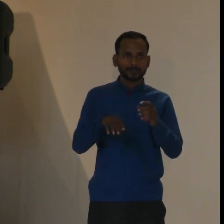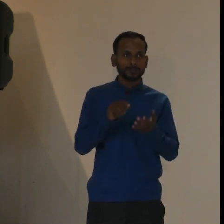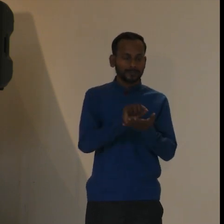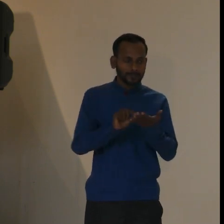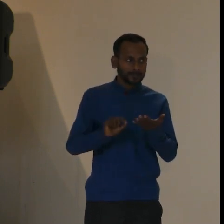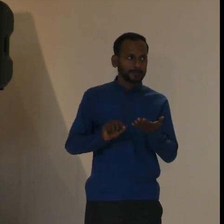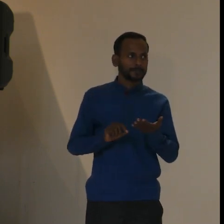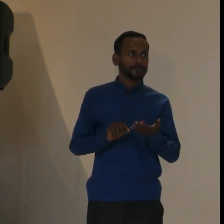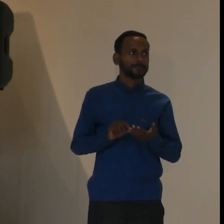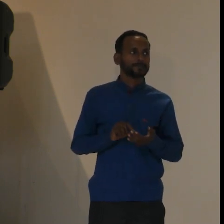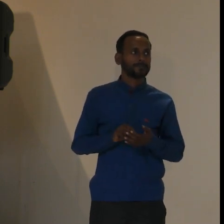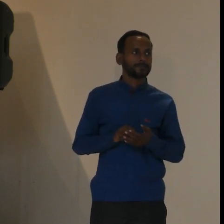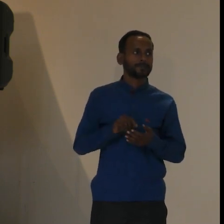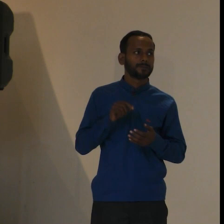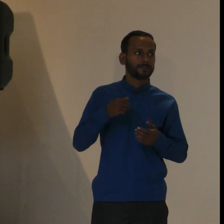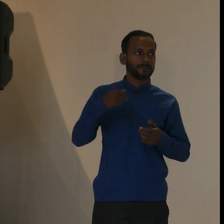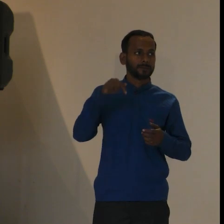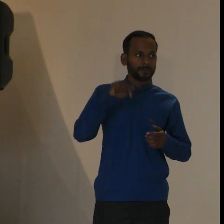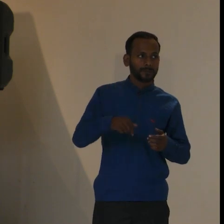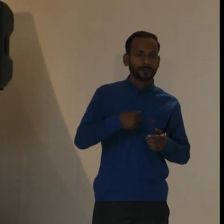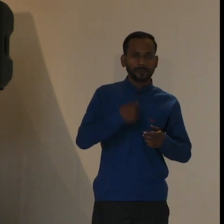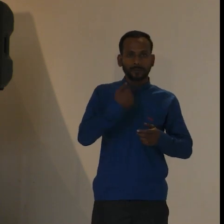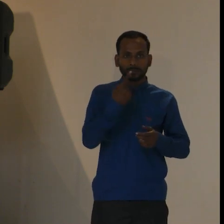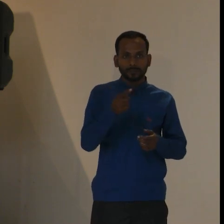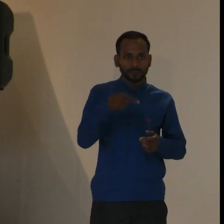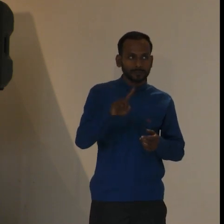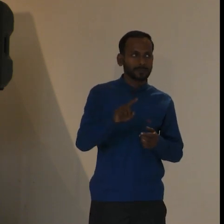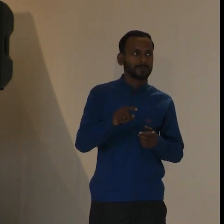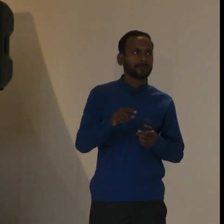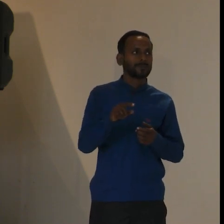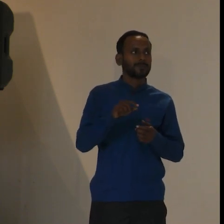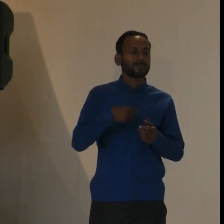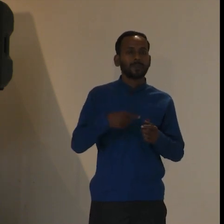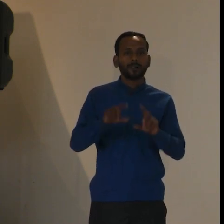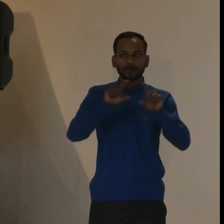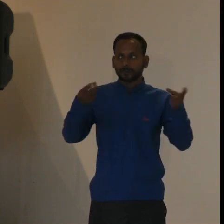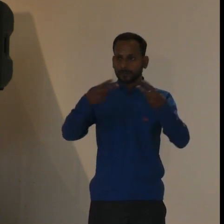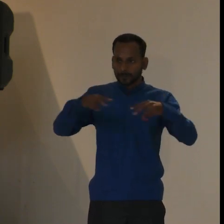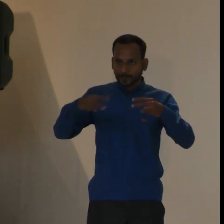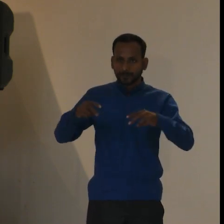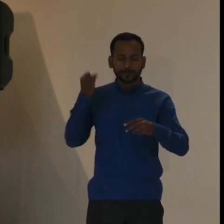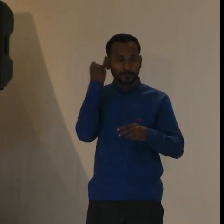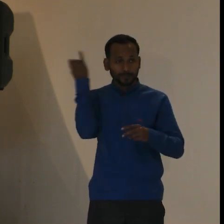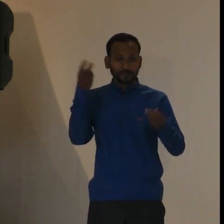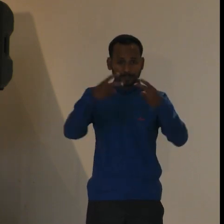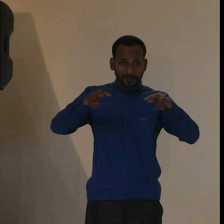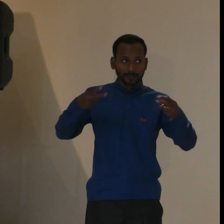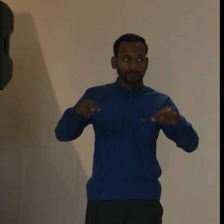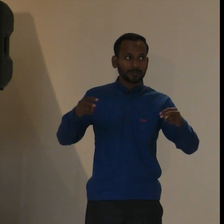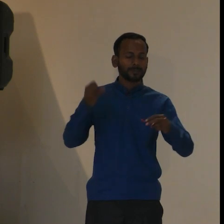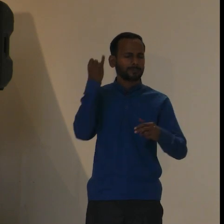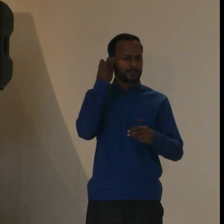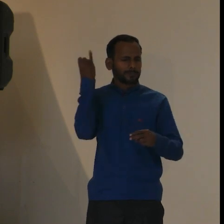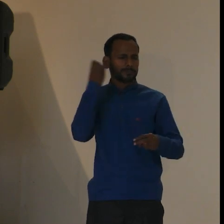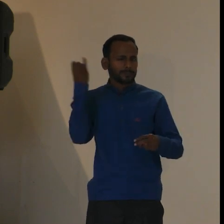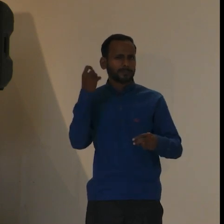scripts, right? From an insider's perspective, from an outsider's perspective, how do you translate these ideas, right, to make it accessible?